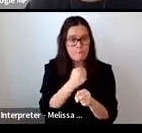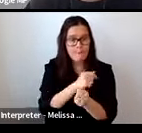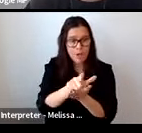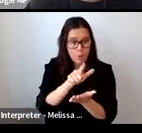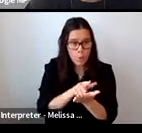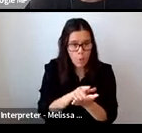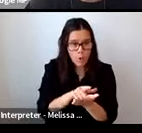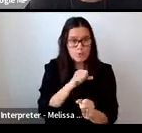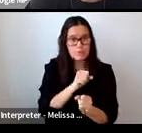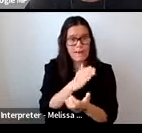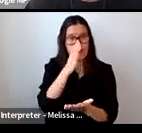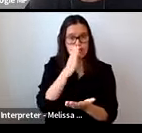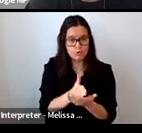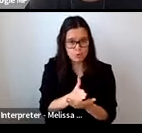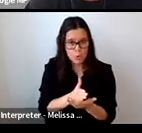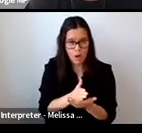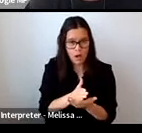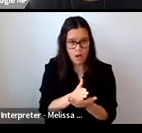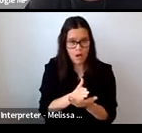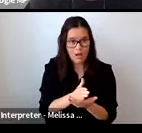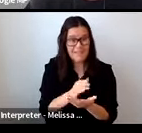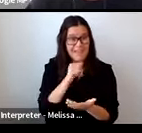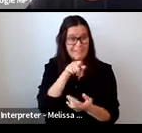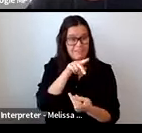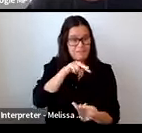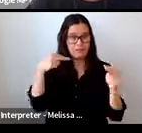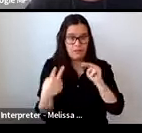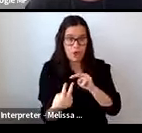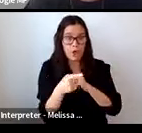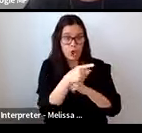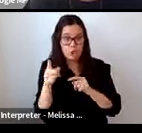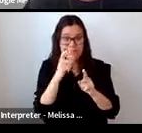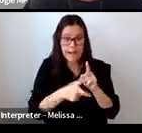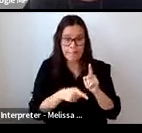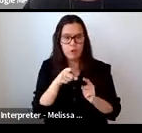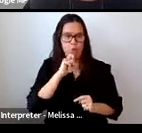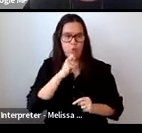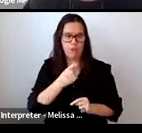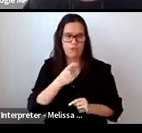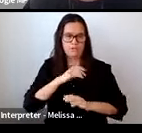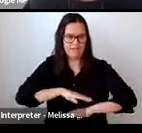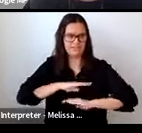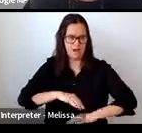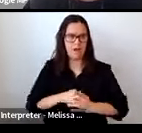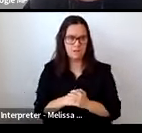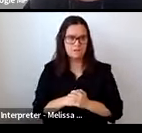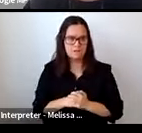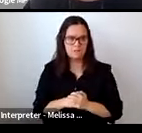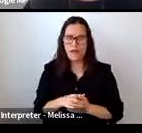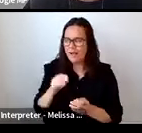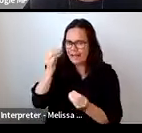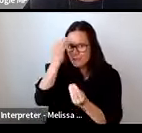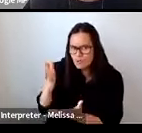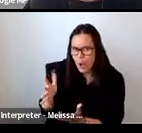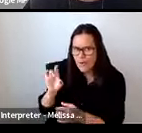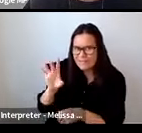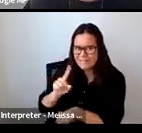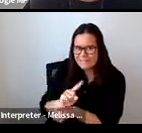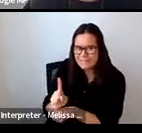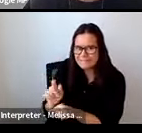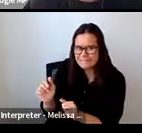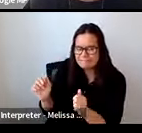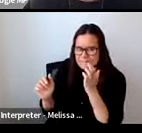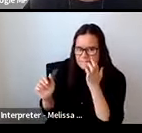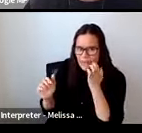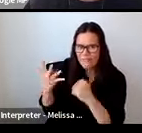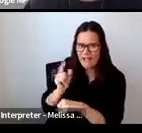though. Gosh, 10 minutes, and I'm nowhere there. Right, well, I'll keep going